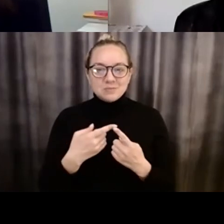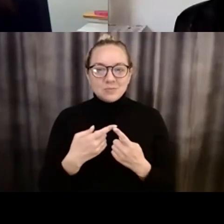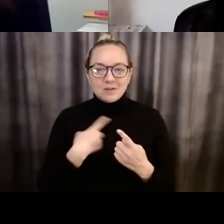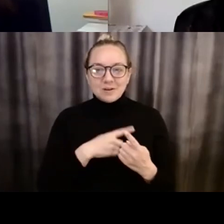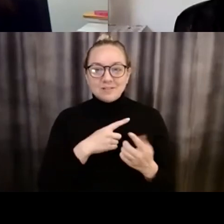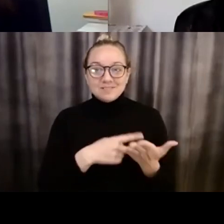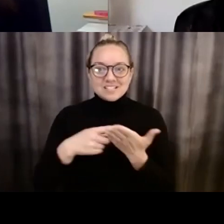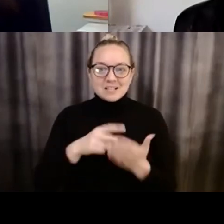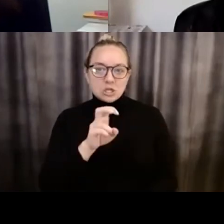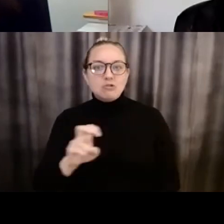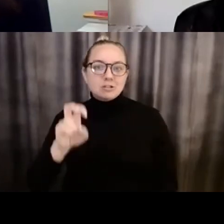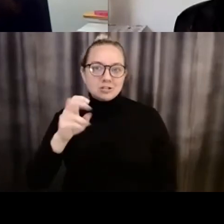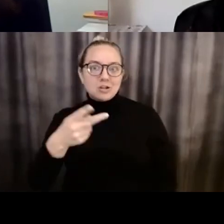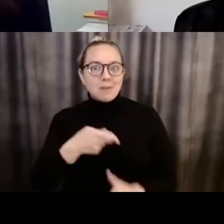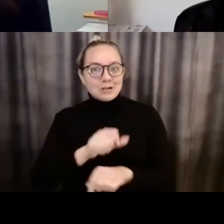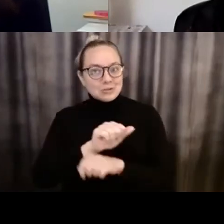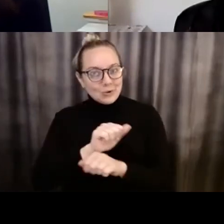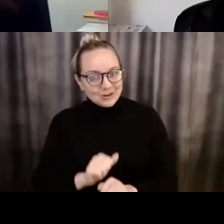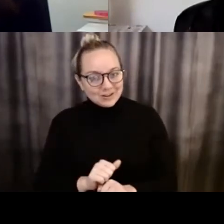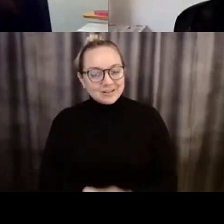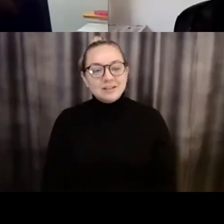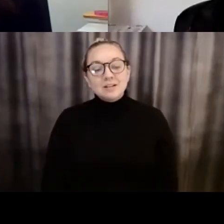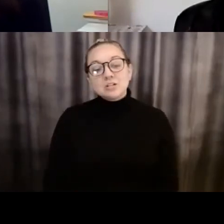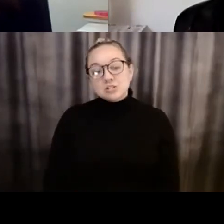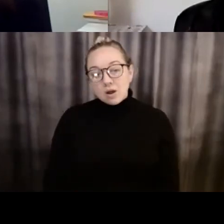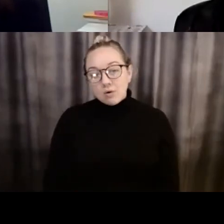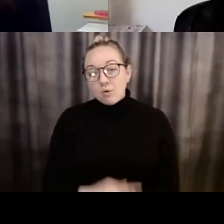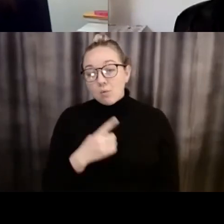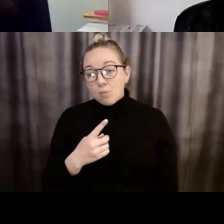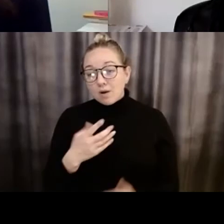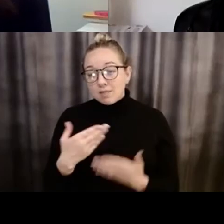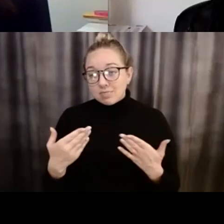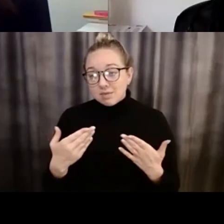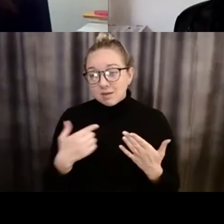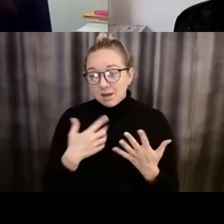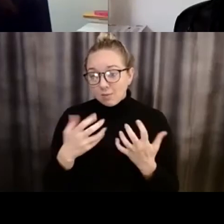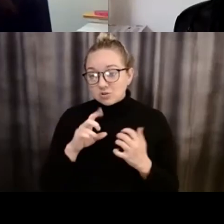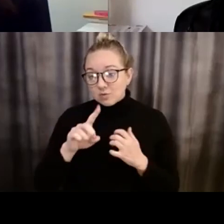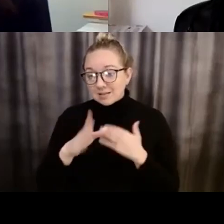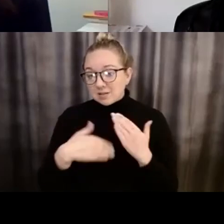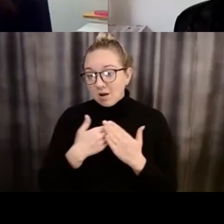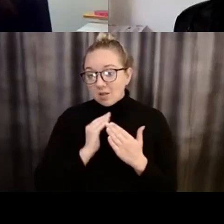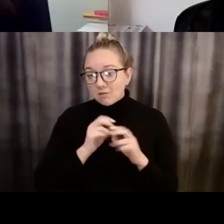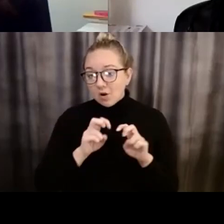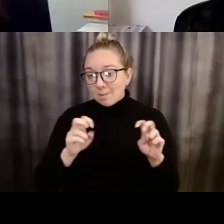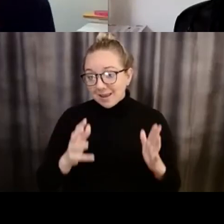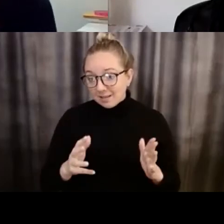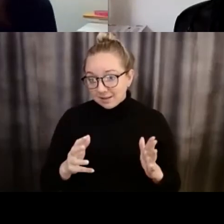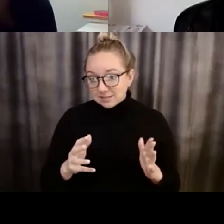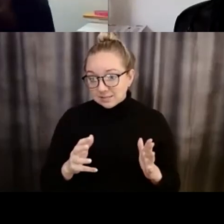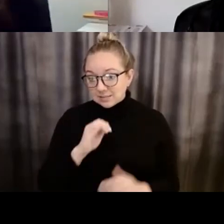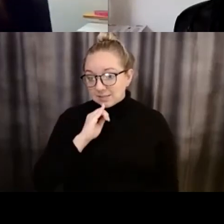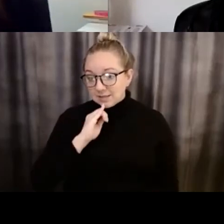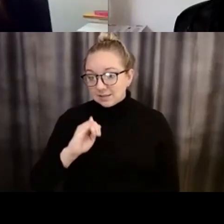transitioning back to work. So one of the things I want to ask all of our panelists